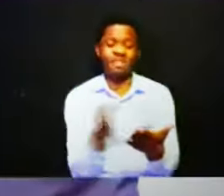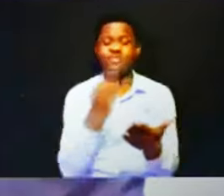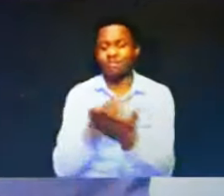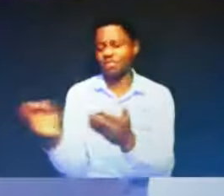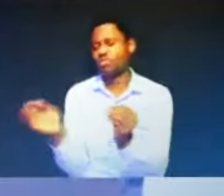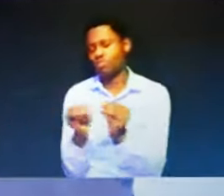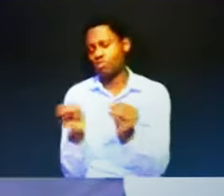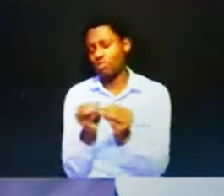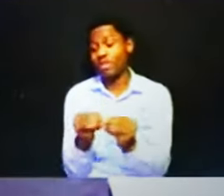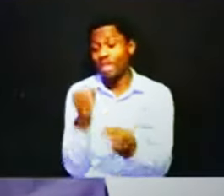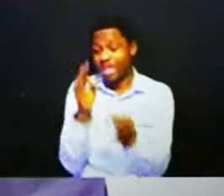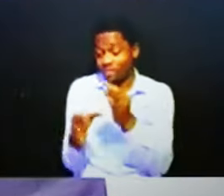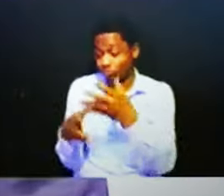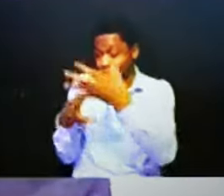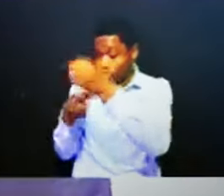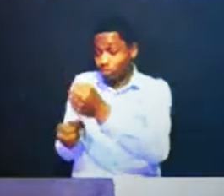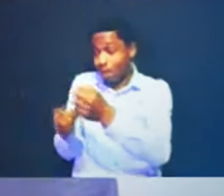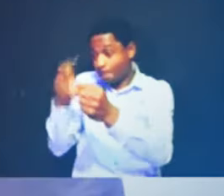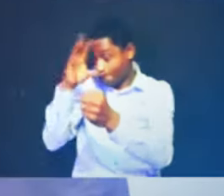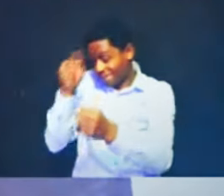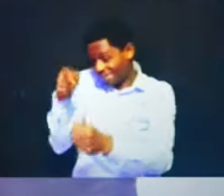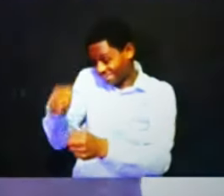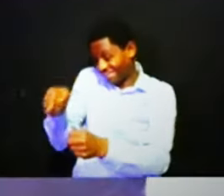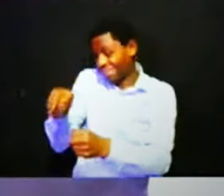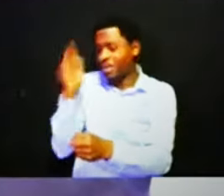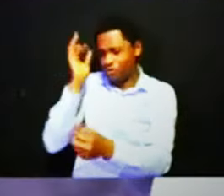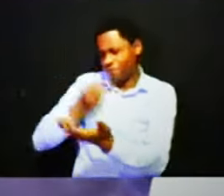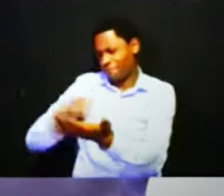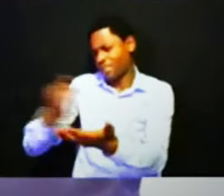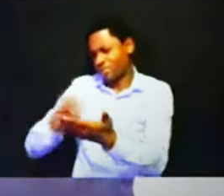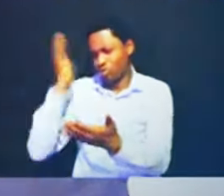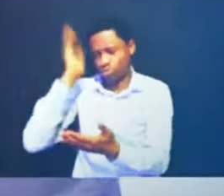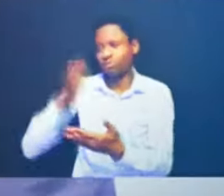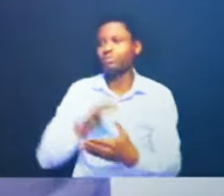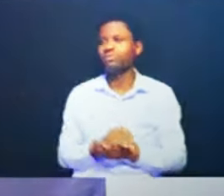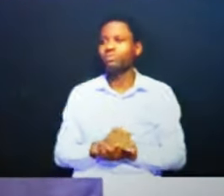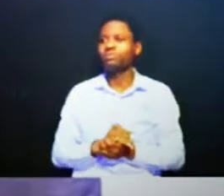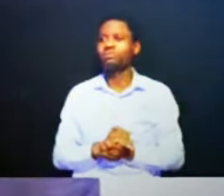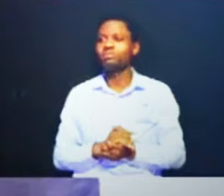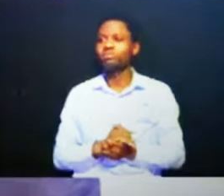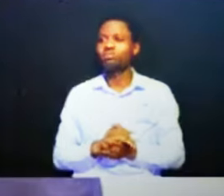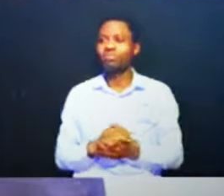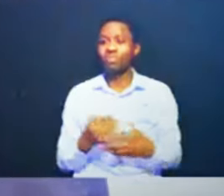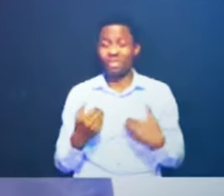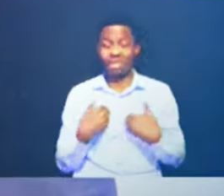another. See, the many disappointments and the disillusions